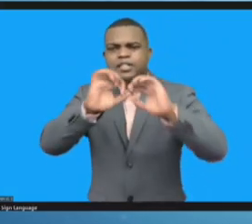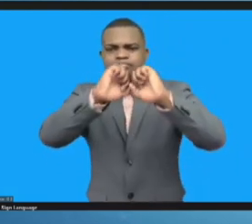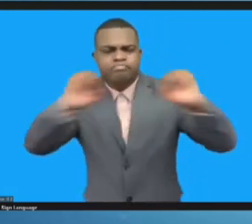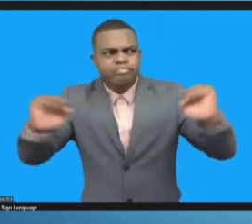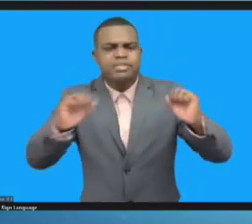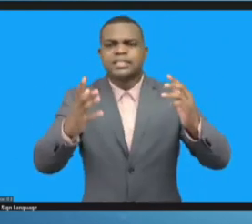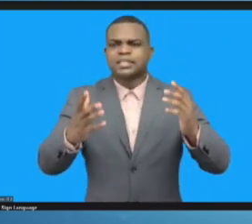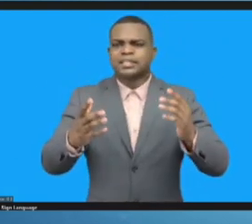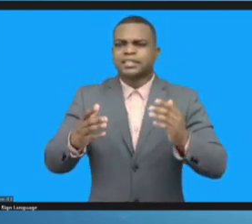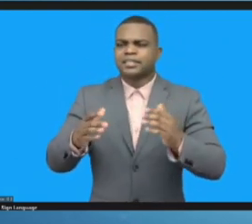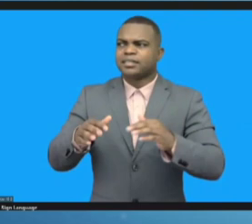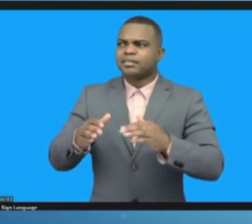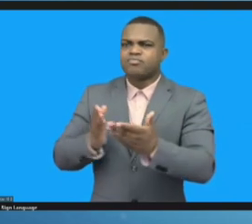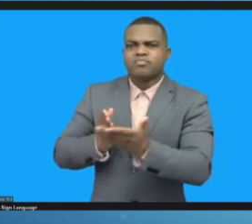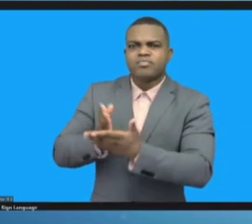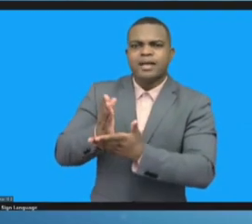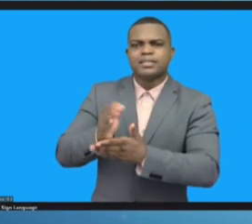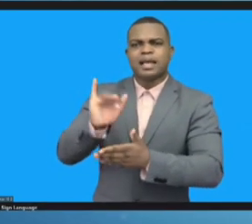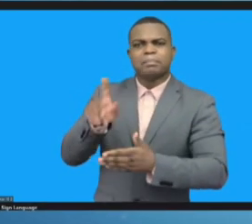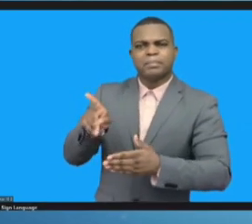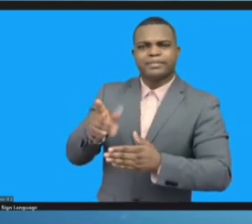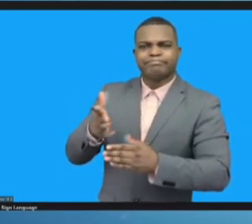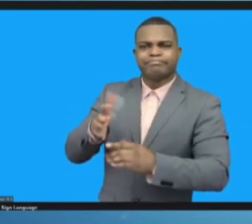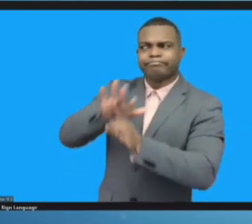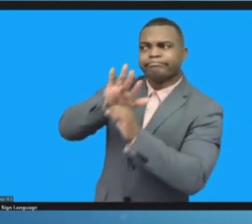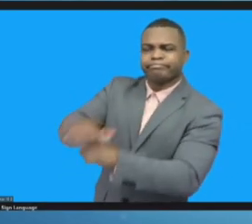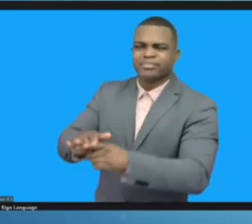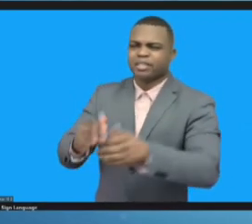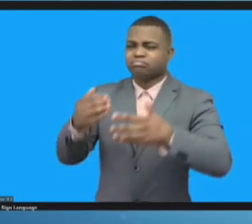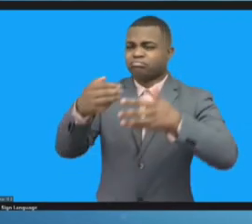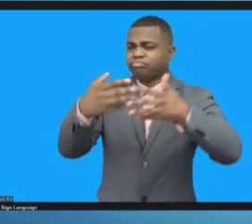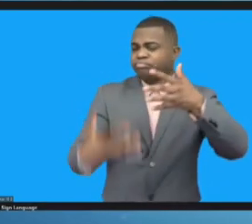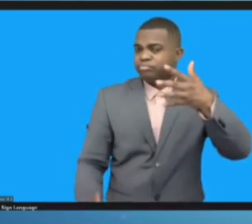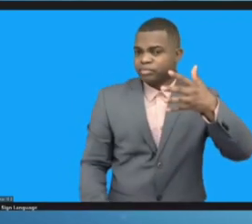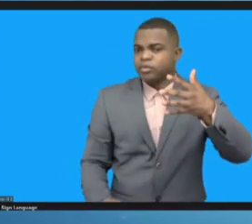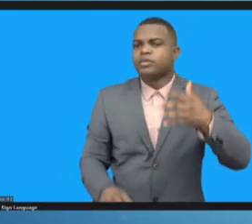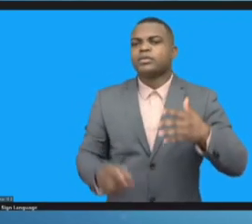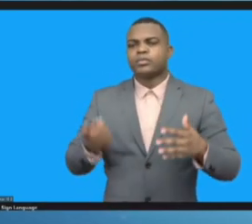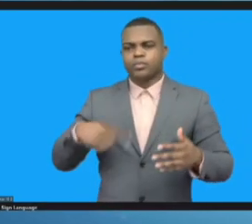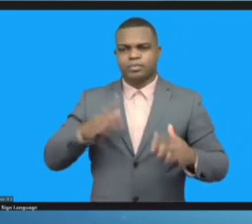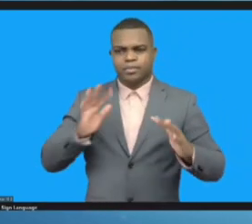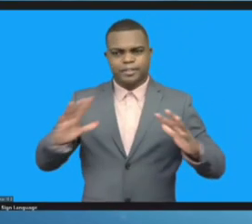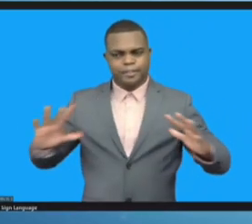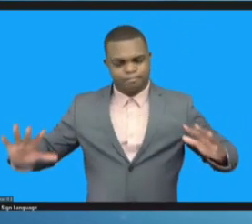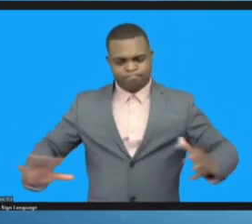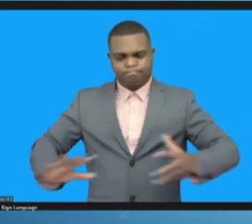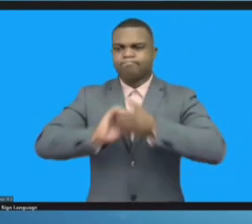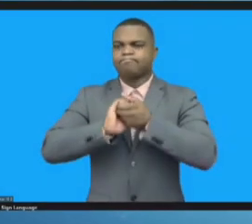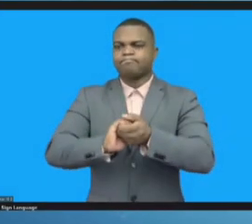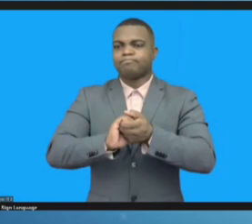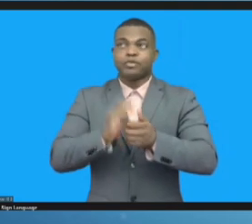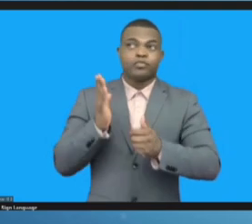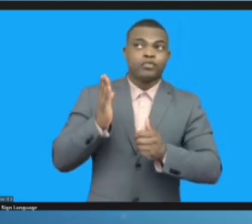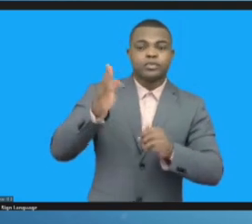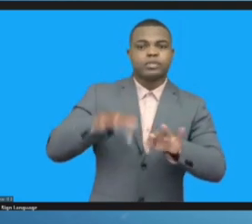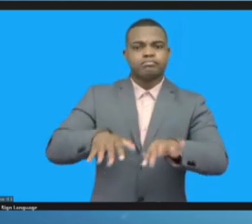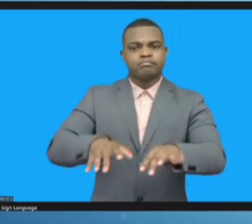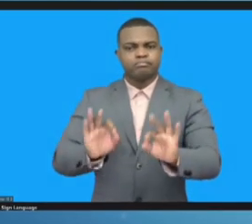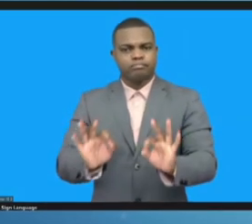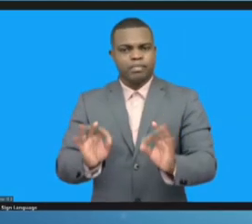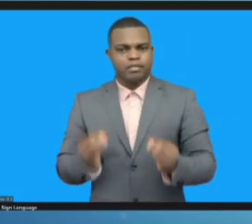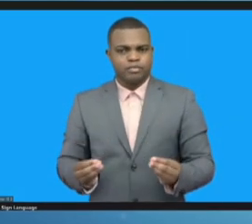We must ensure that the promise of the technologies is not clouded by misuse and